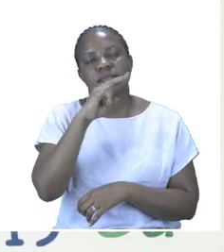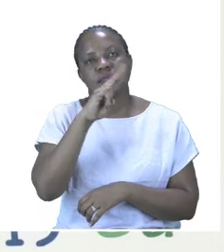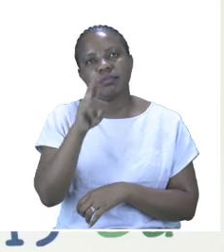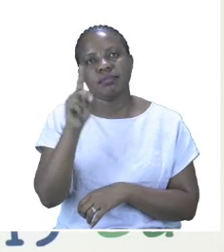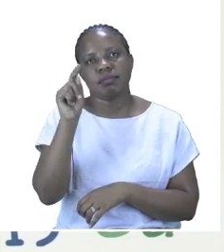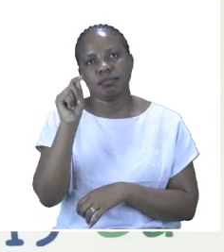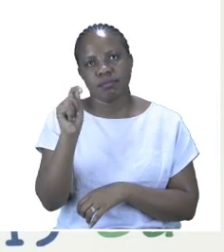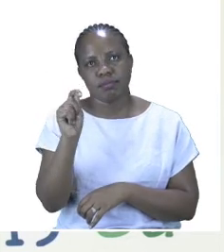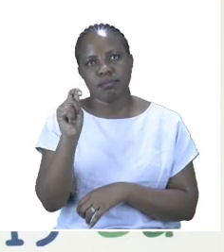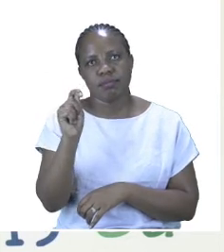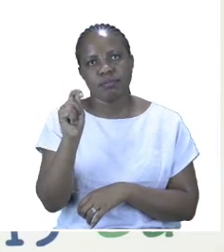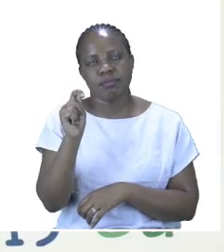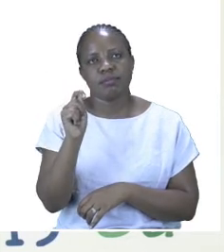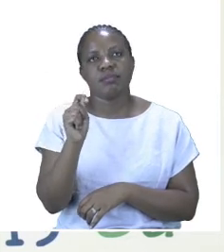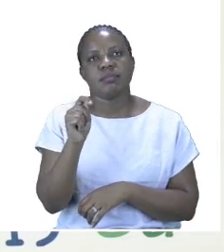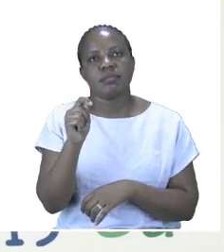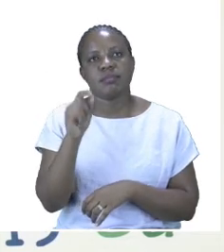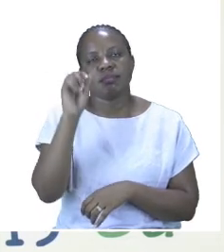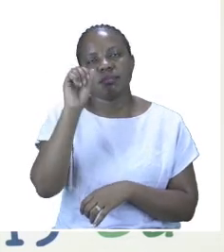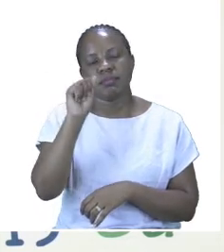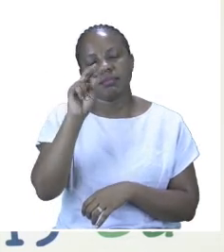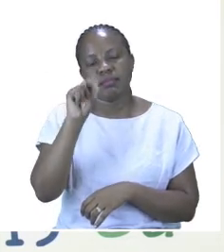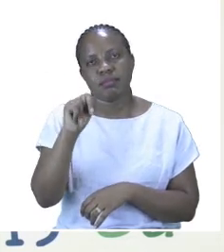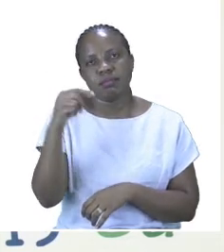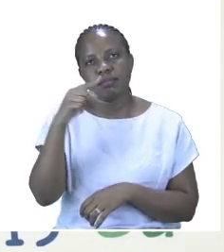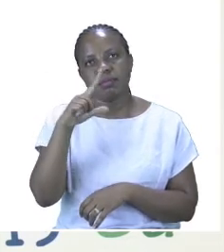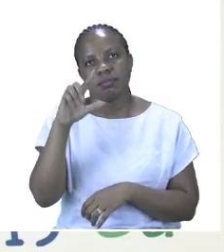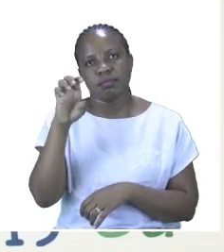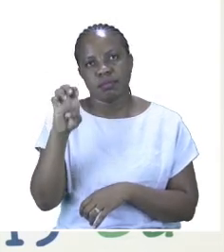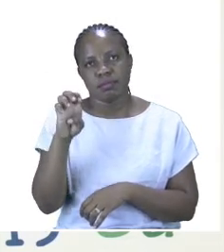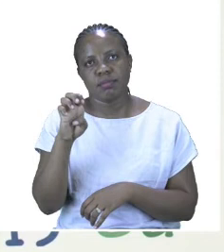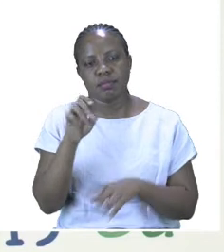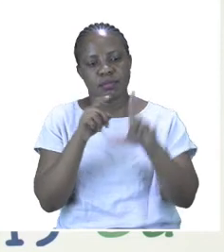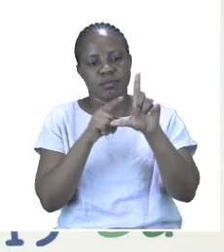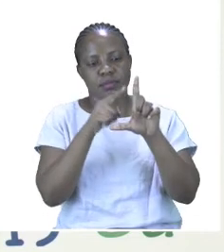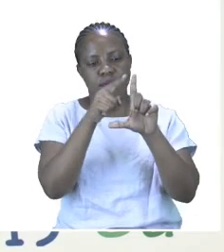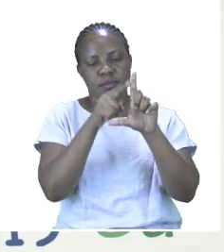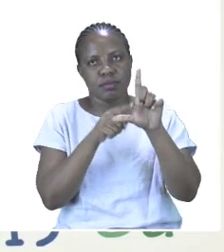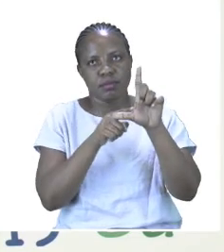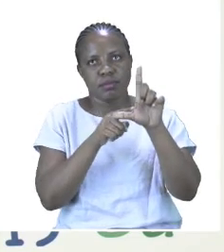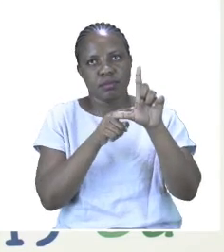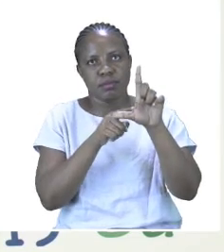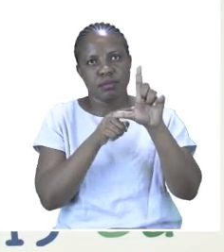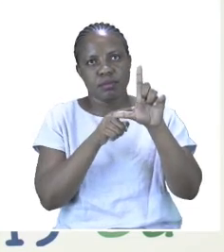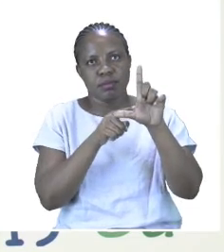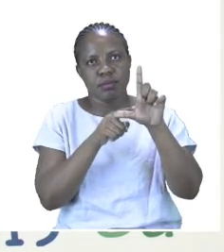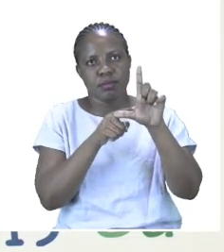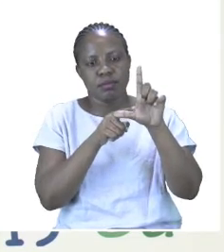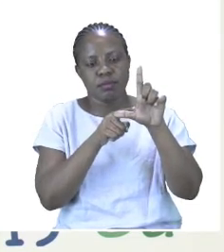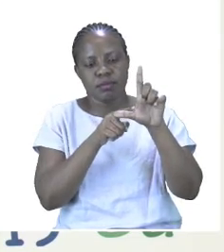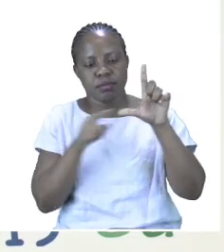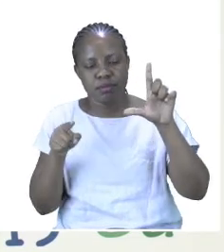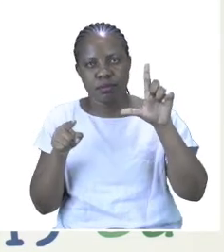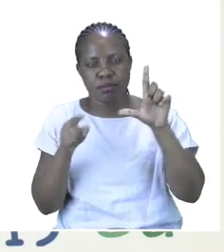just drawn here, where it is straight up and